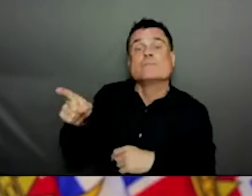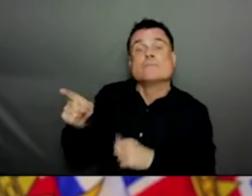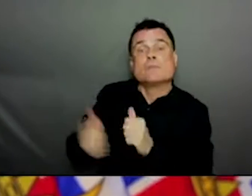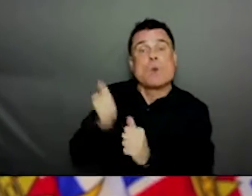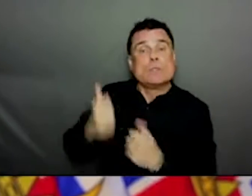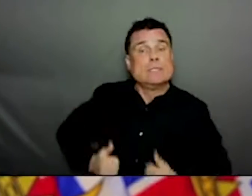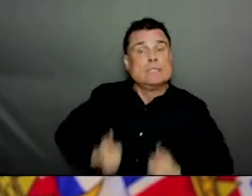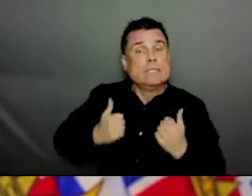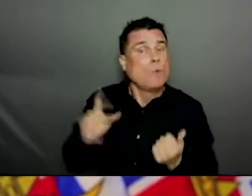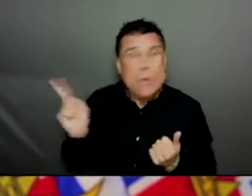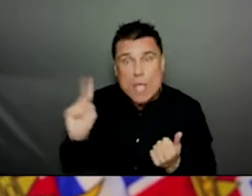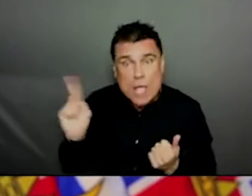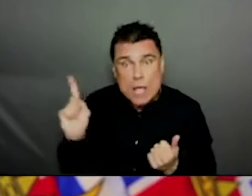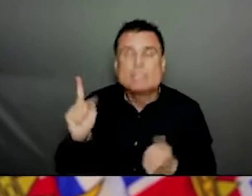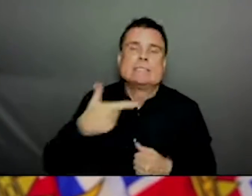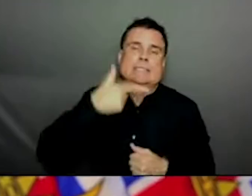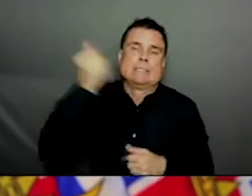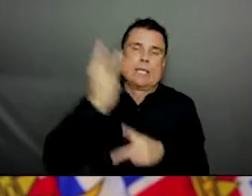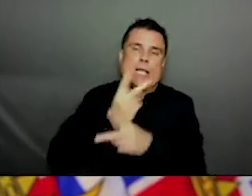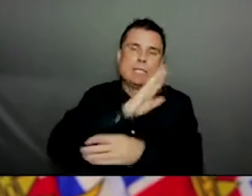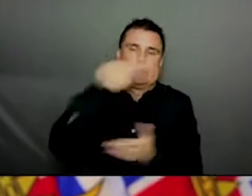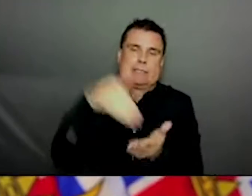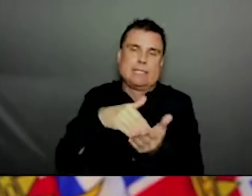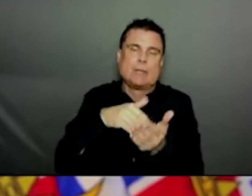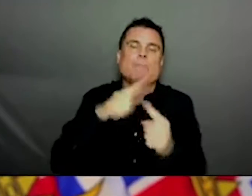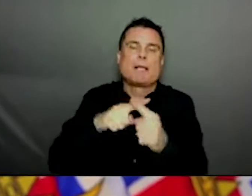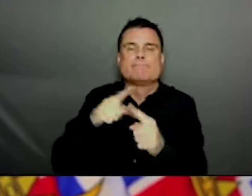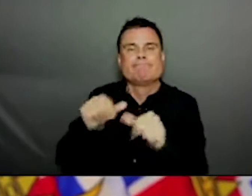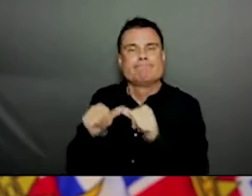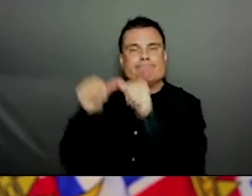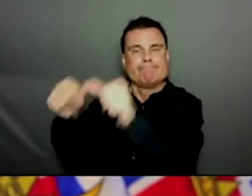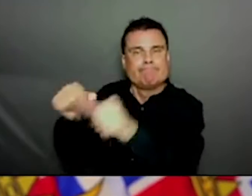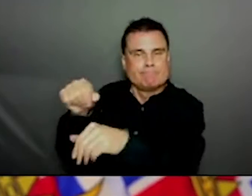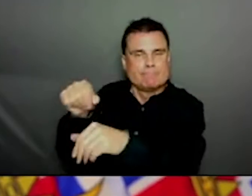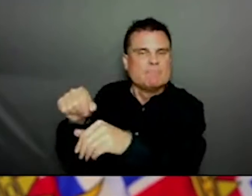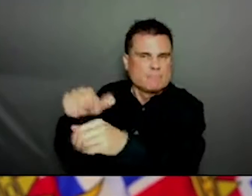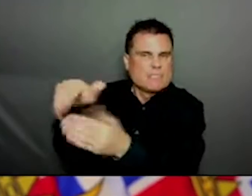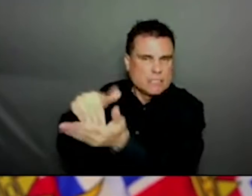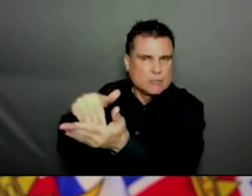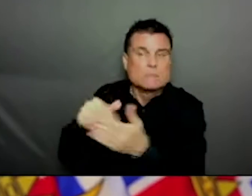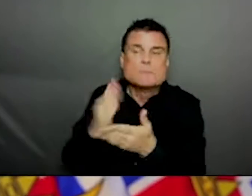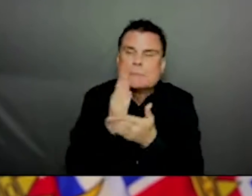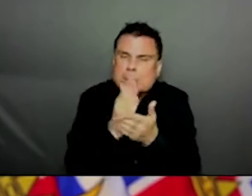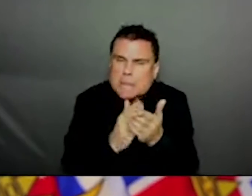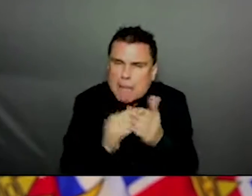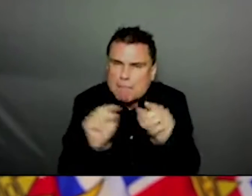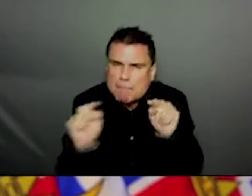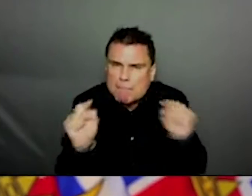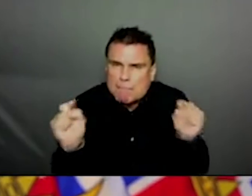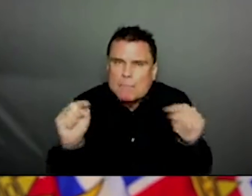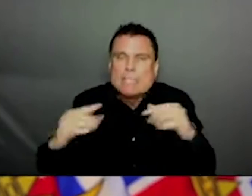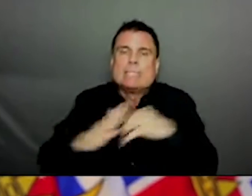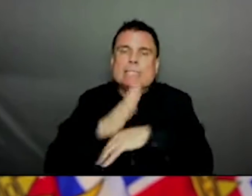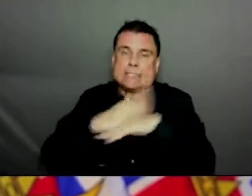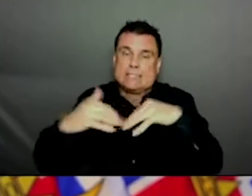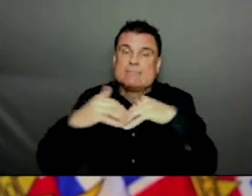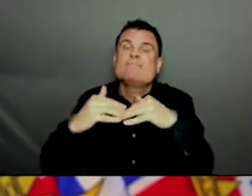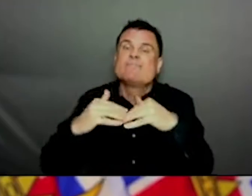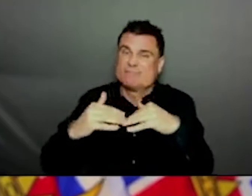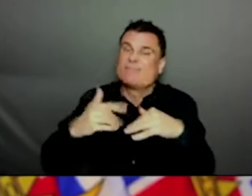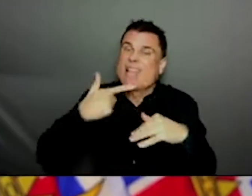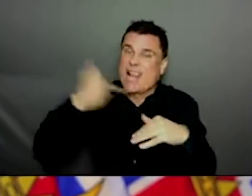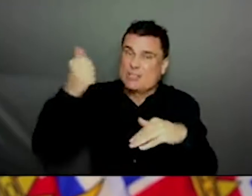least 2 First Nations elders who passed away over the last few days. And that, of course, affects us